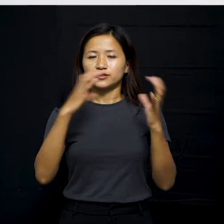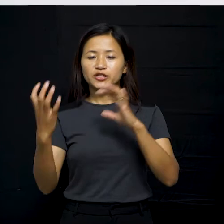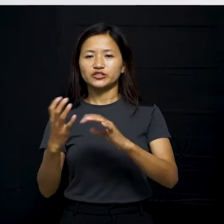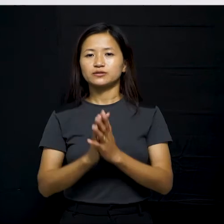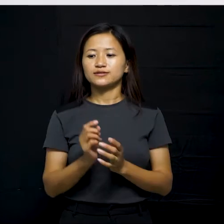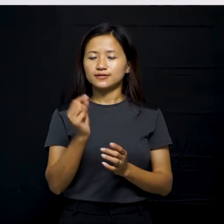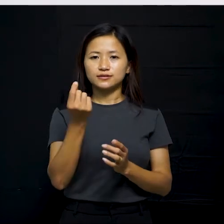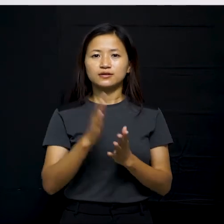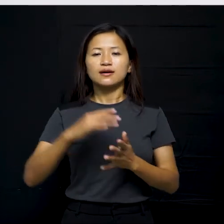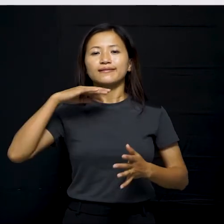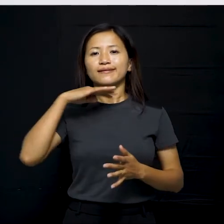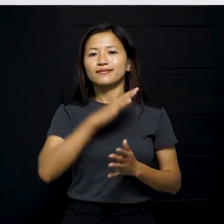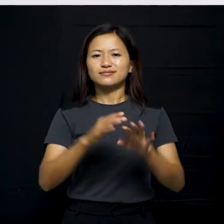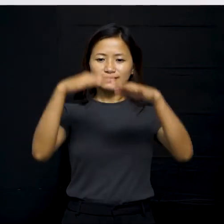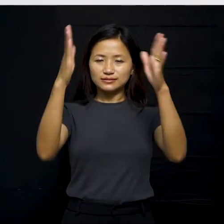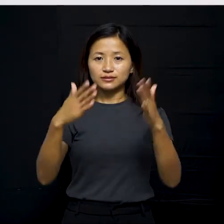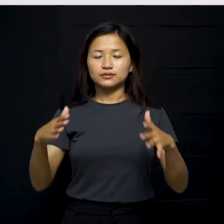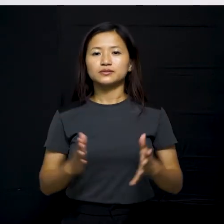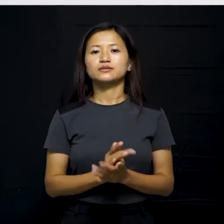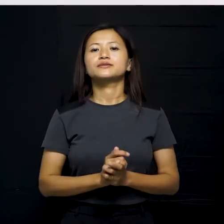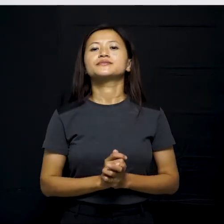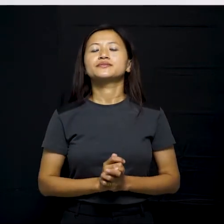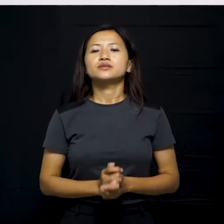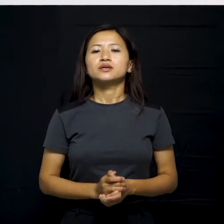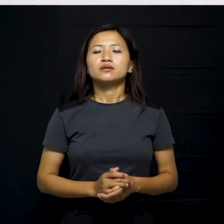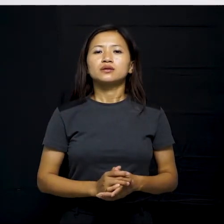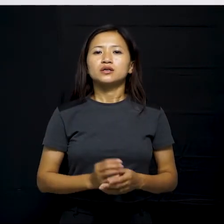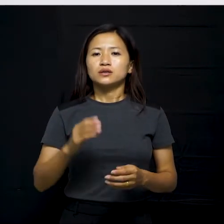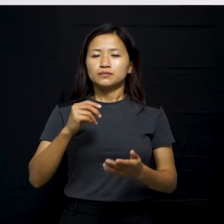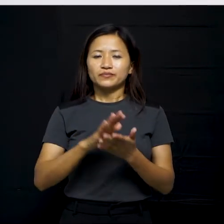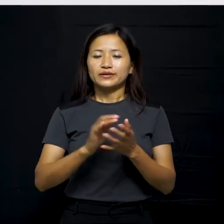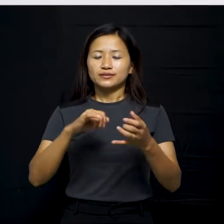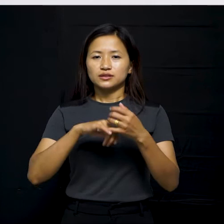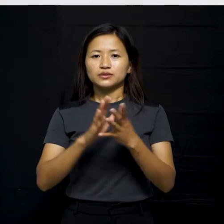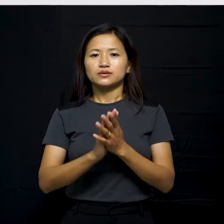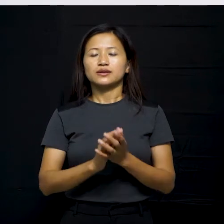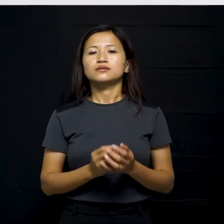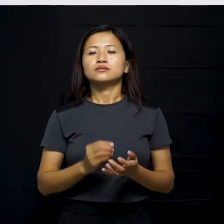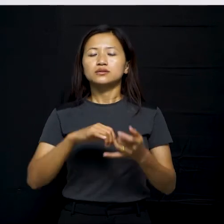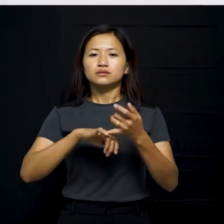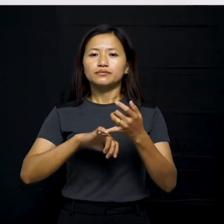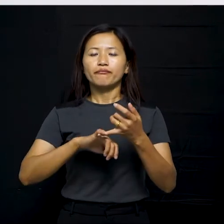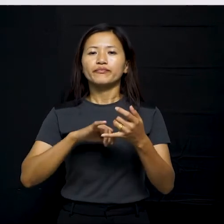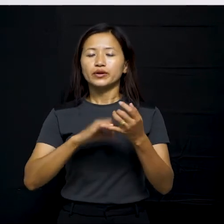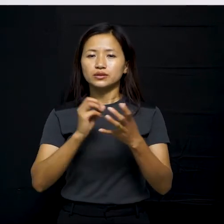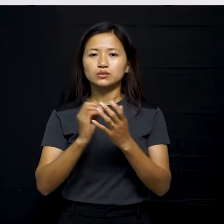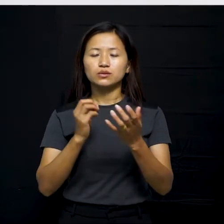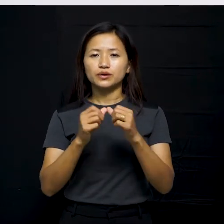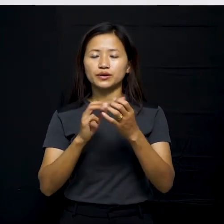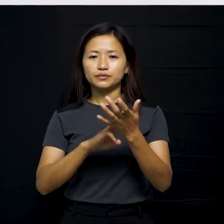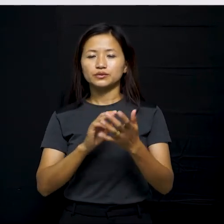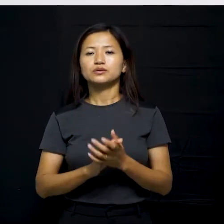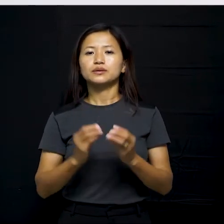color, shape, and taste. We mostly ferment the soya bean, and it is popularly done